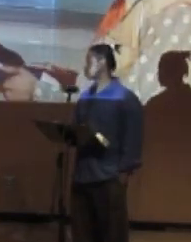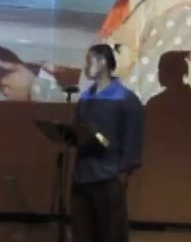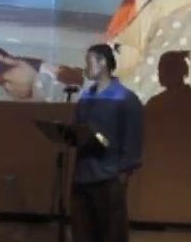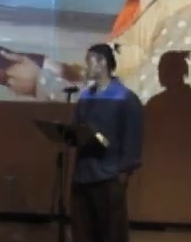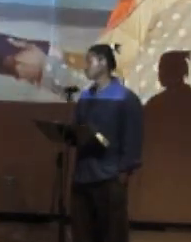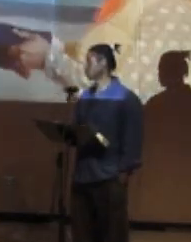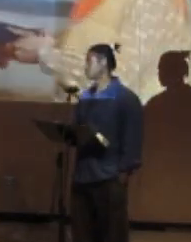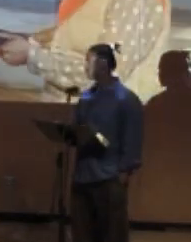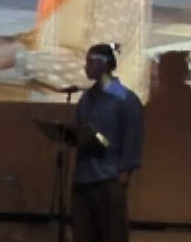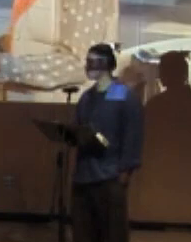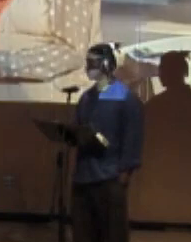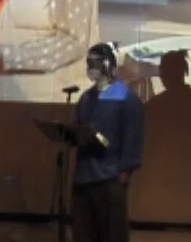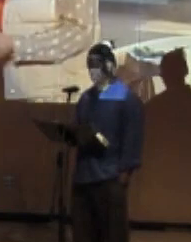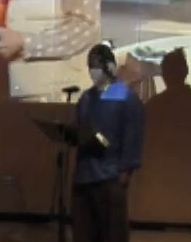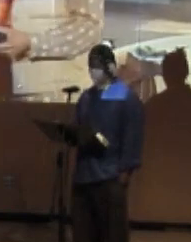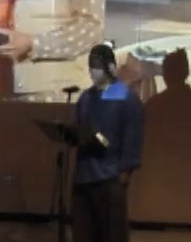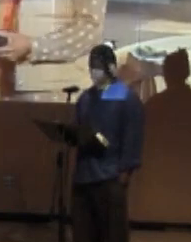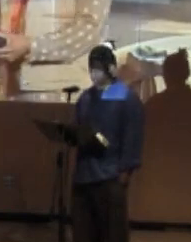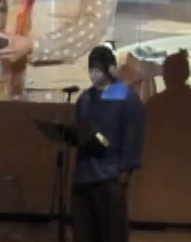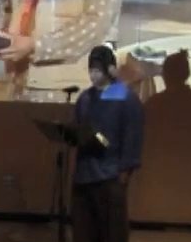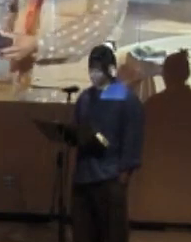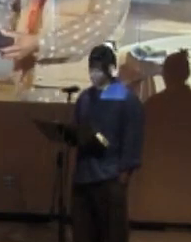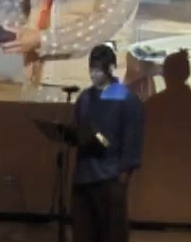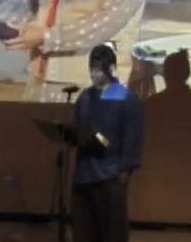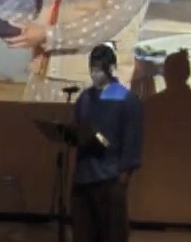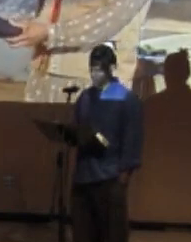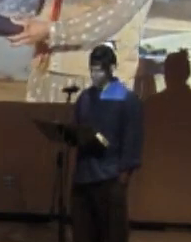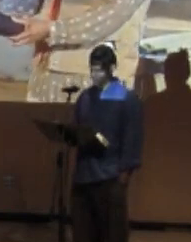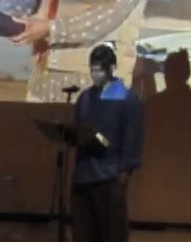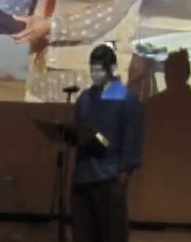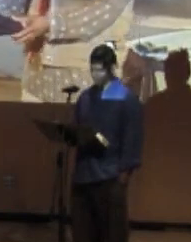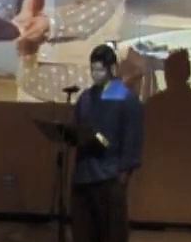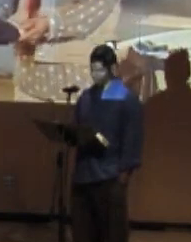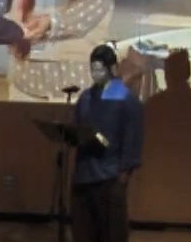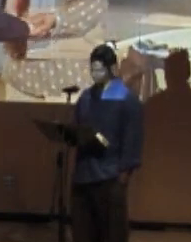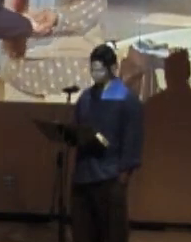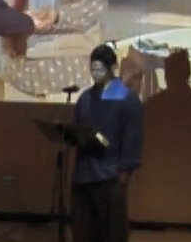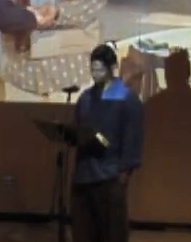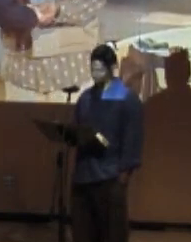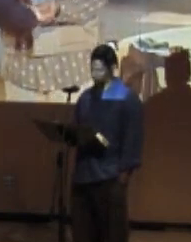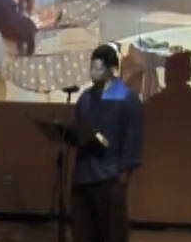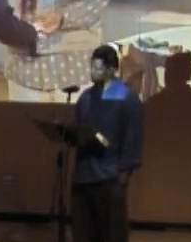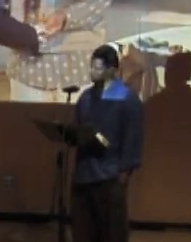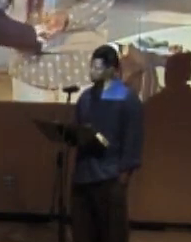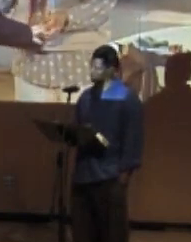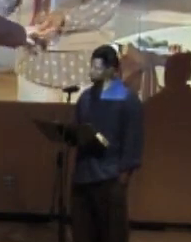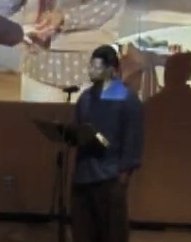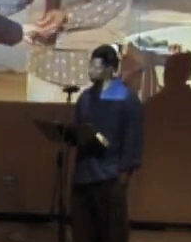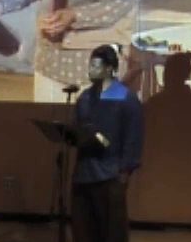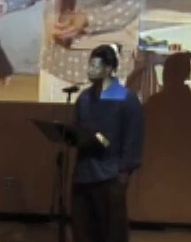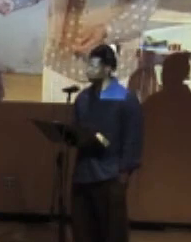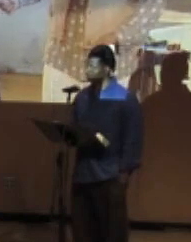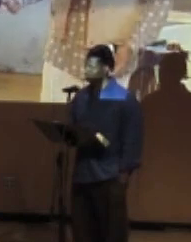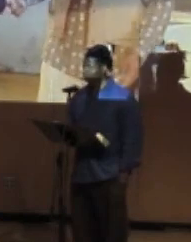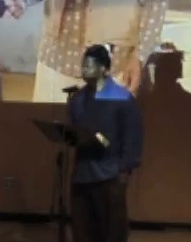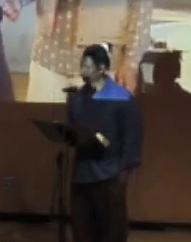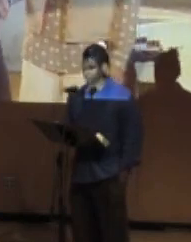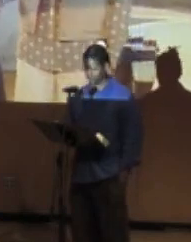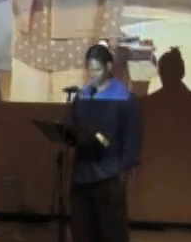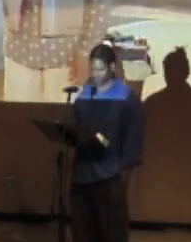knew that I've told you that before I've known him since high school we've been together since